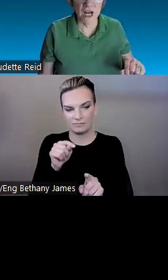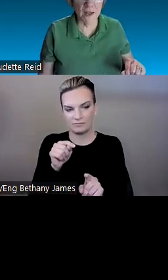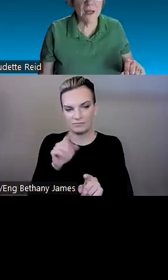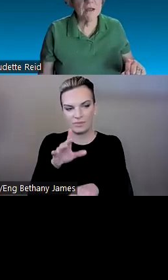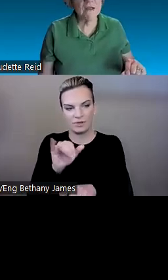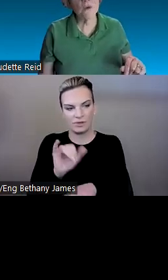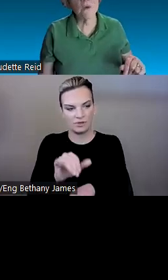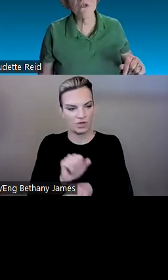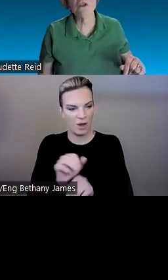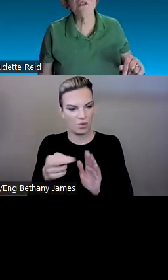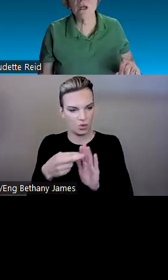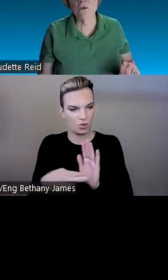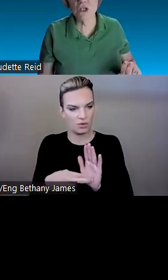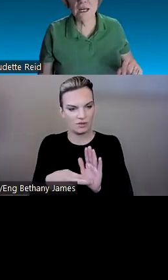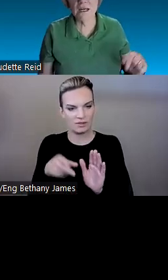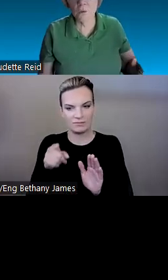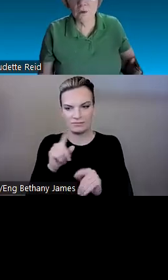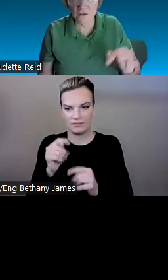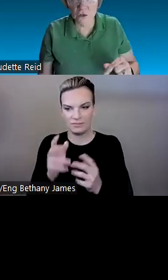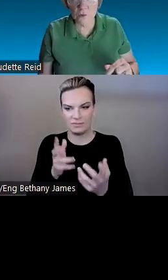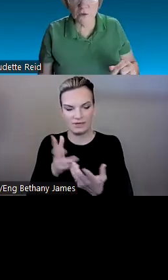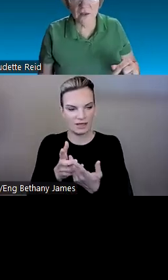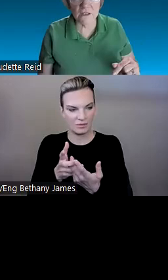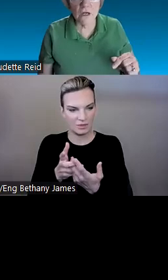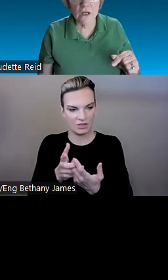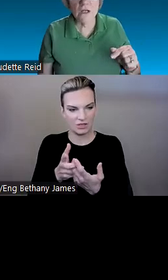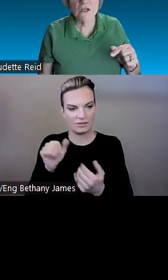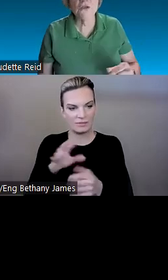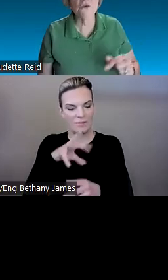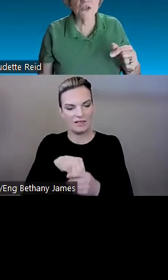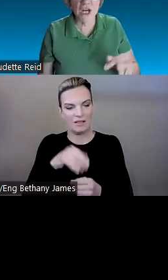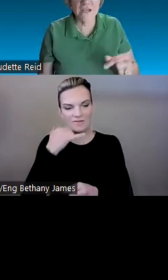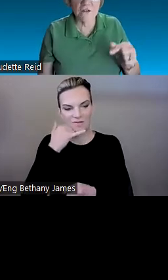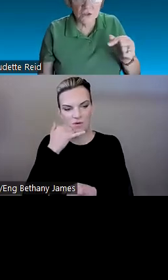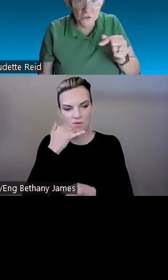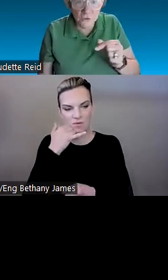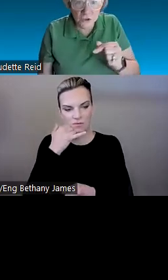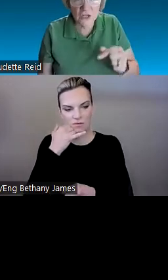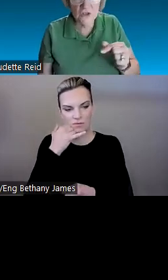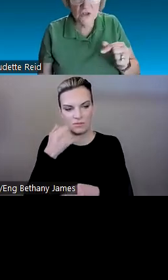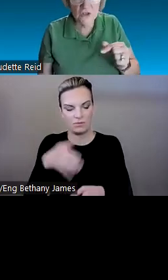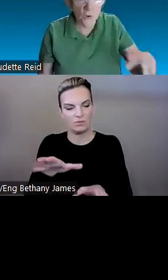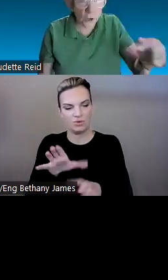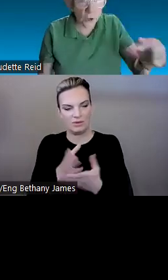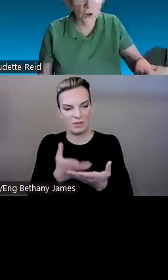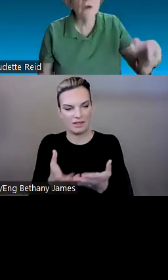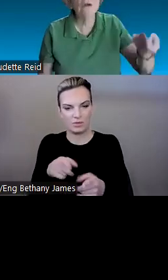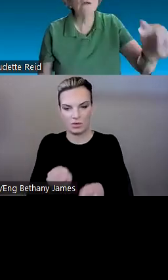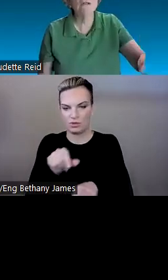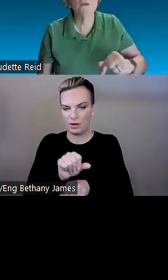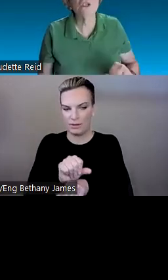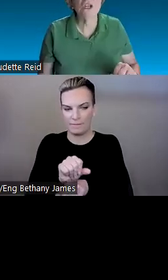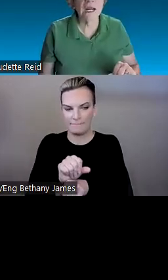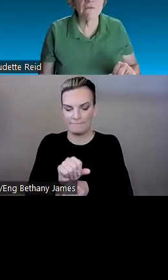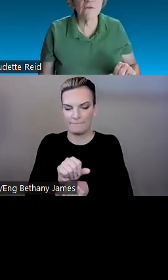her job. So it took some negotiating with the supervisor to change the rule for her